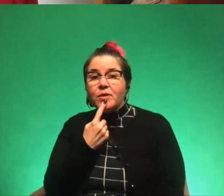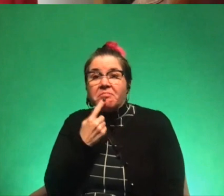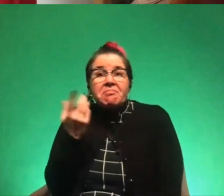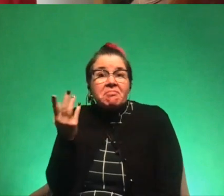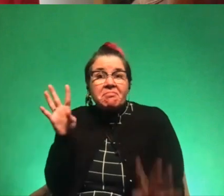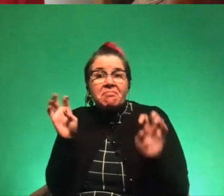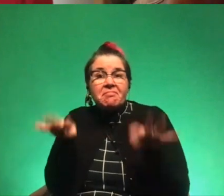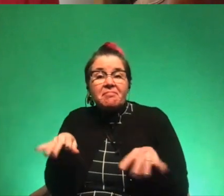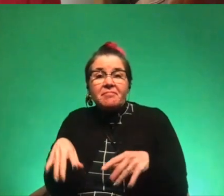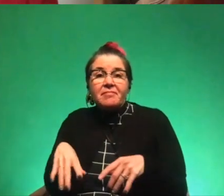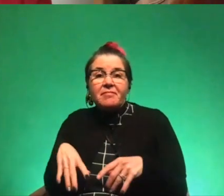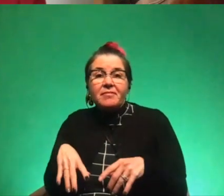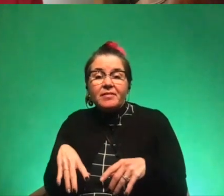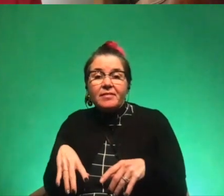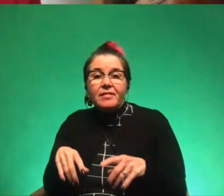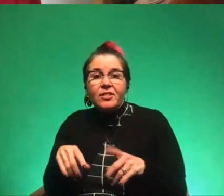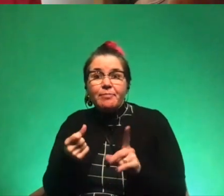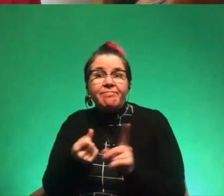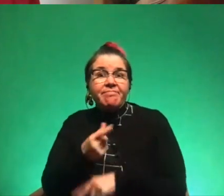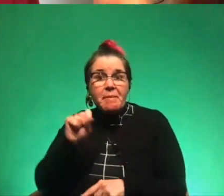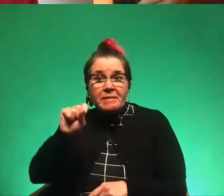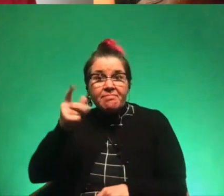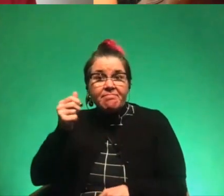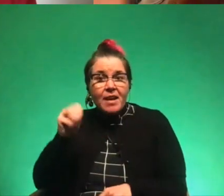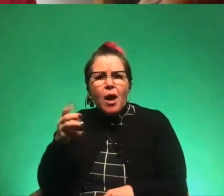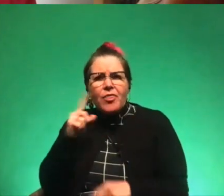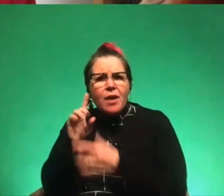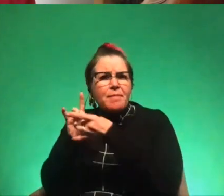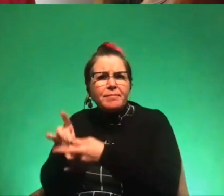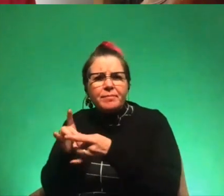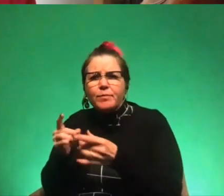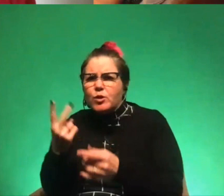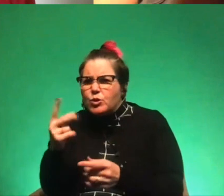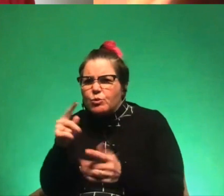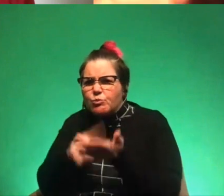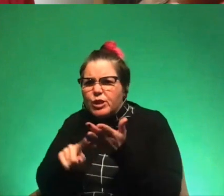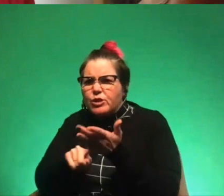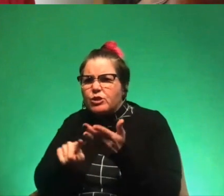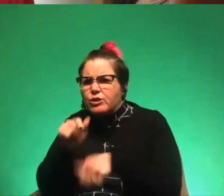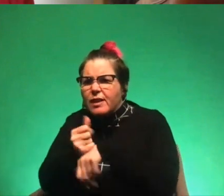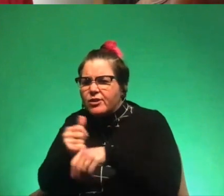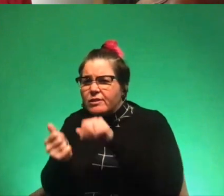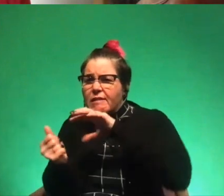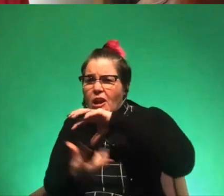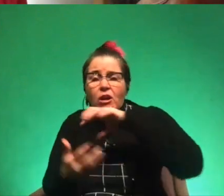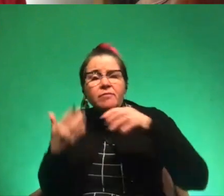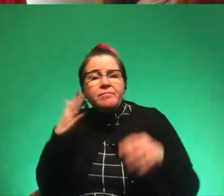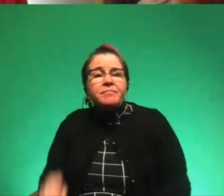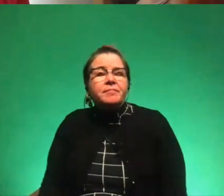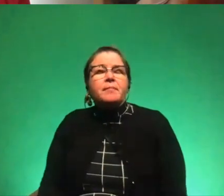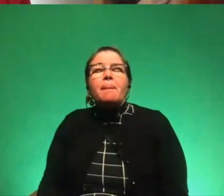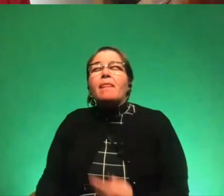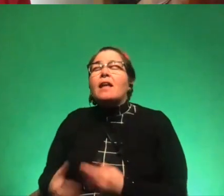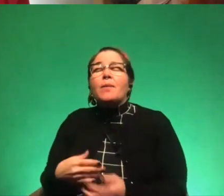It could be space. Yeah, I'm sure I'll find out later. I thought maybe it was like two research stations in Antarctica. I had no idea. But okay.